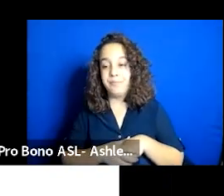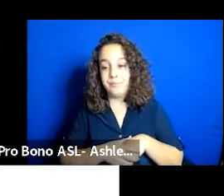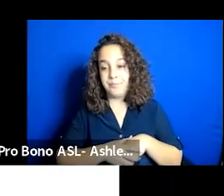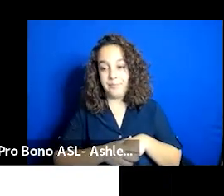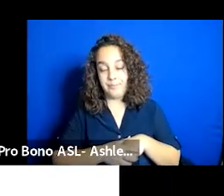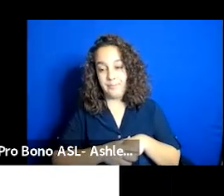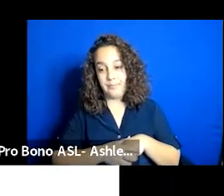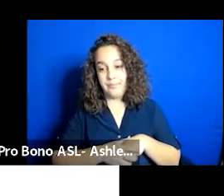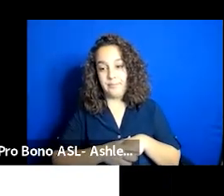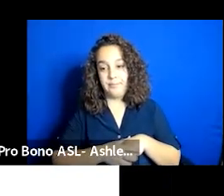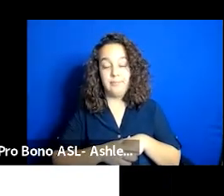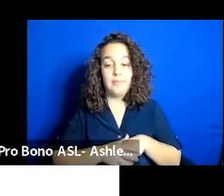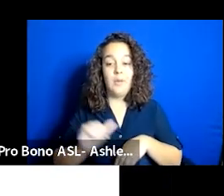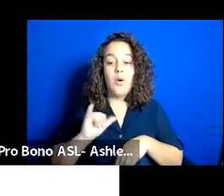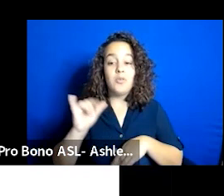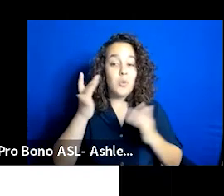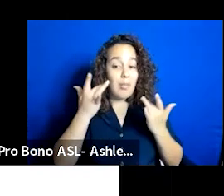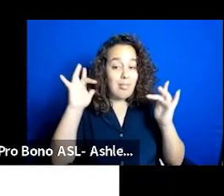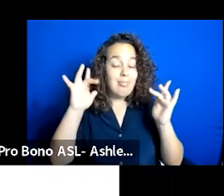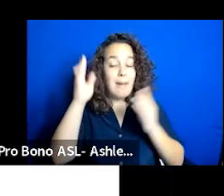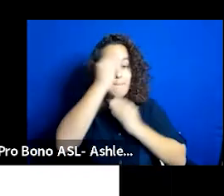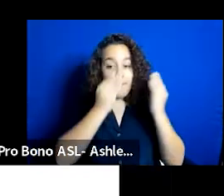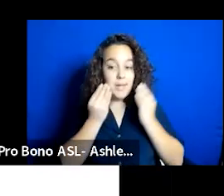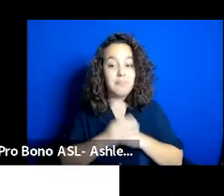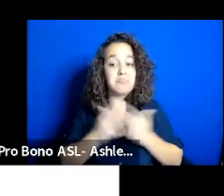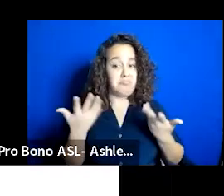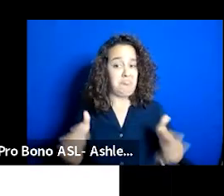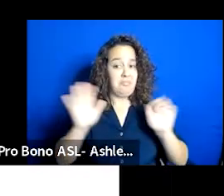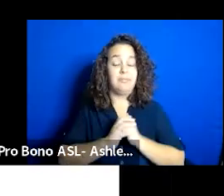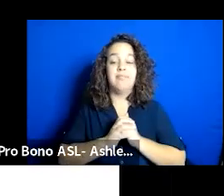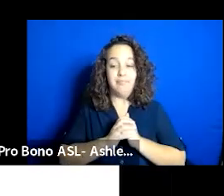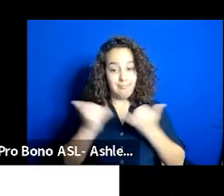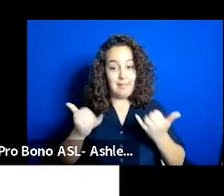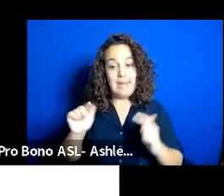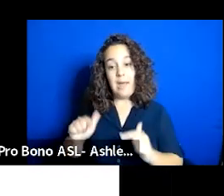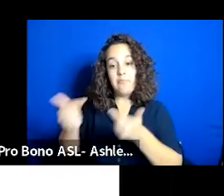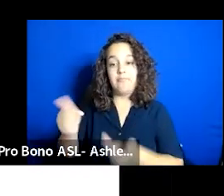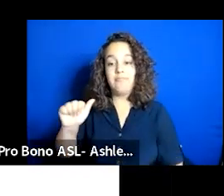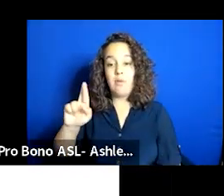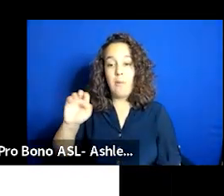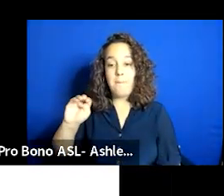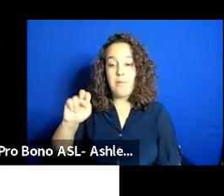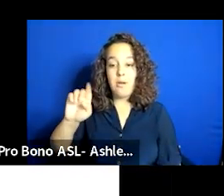have light makeup, and I think that's it for me. And I will pass it to Armando.